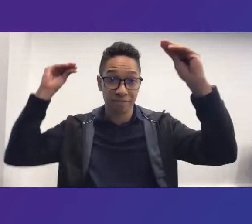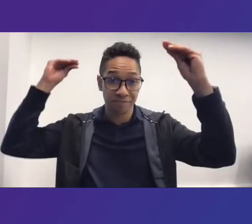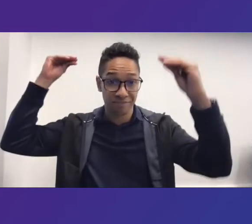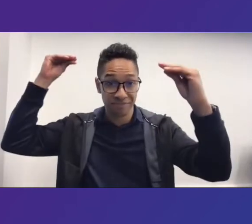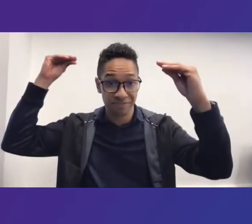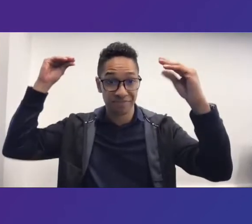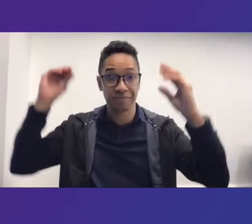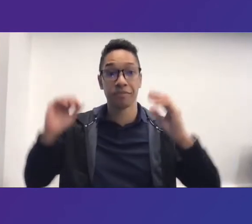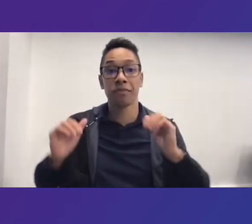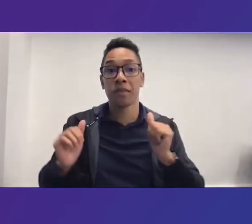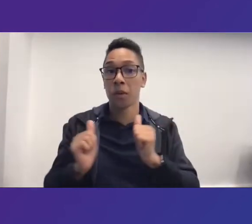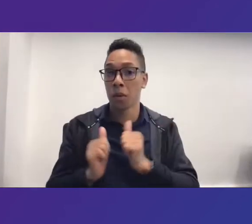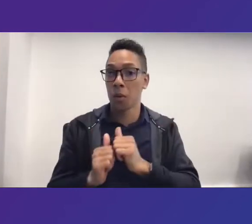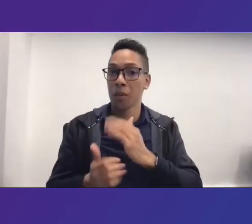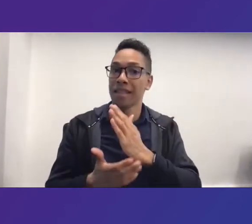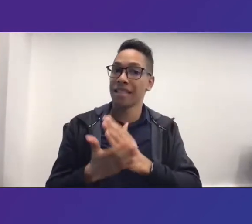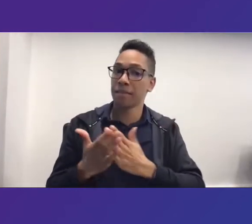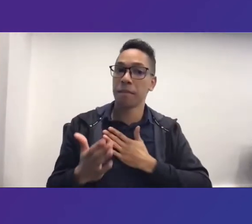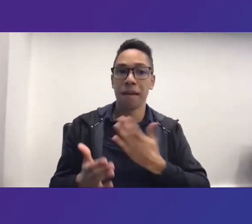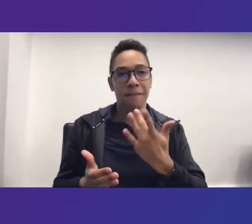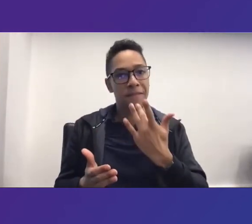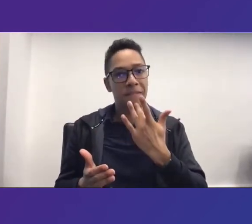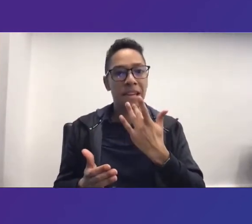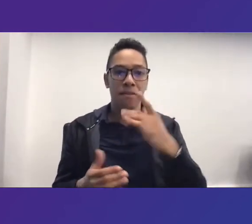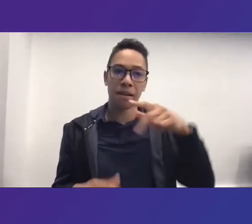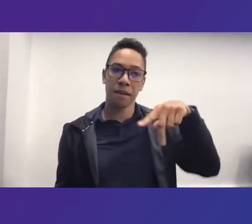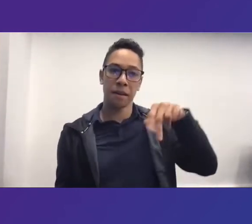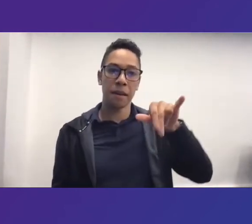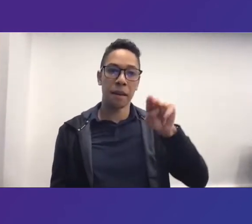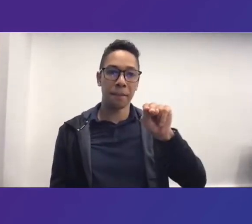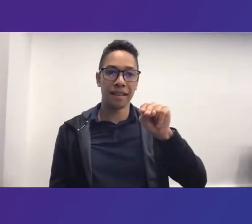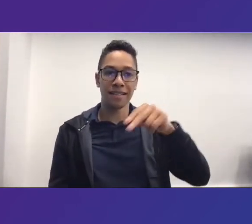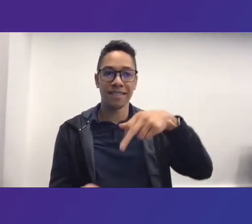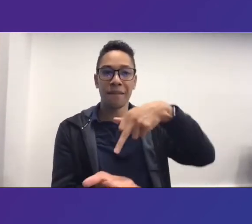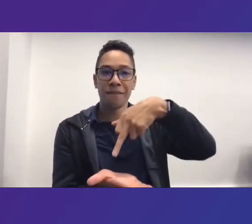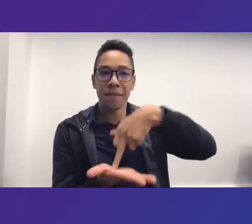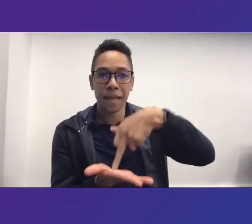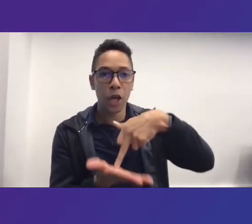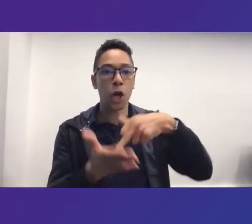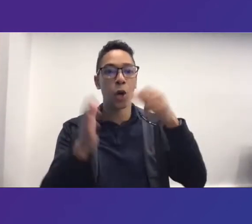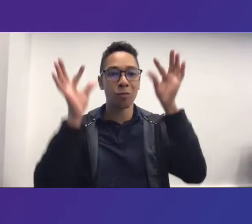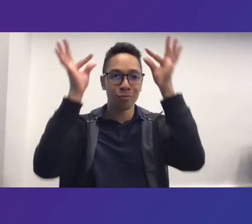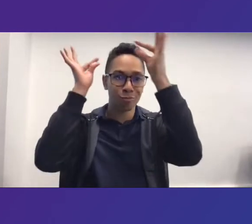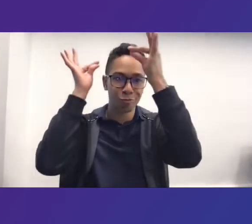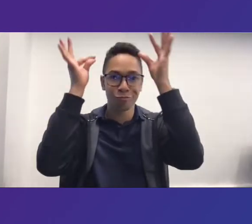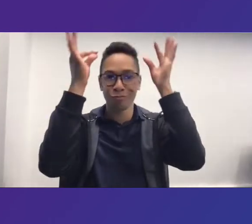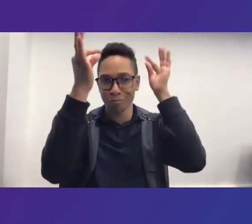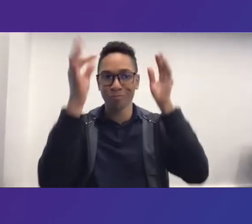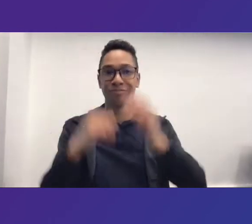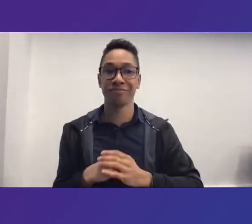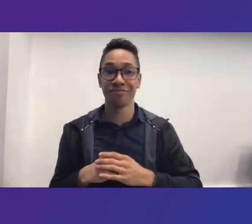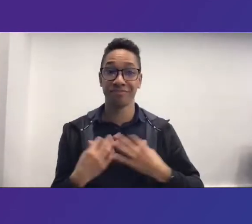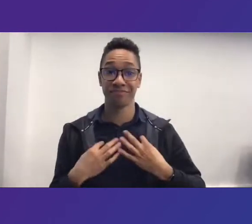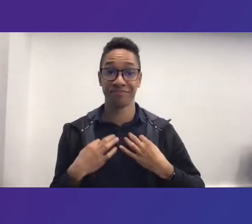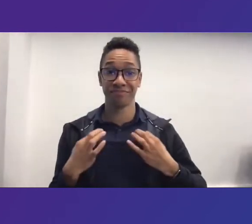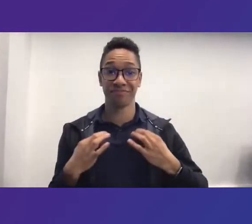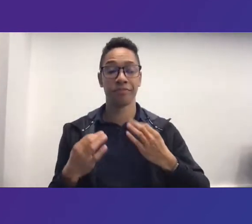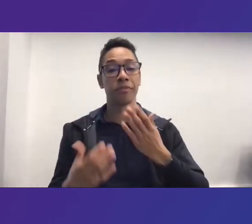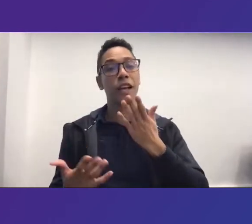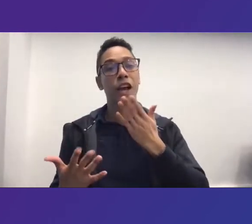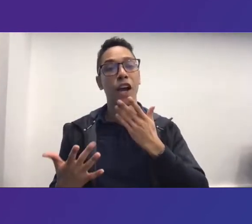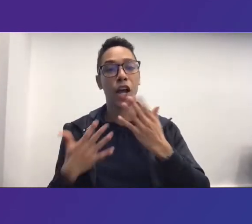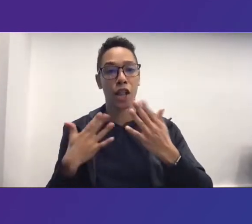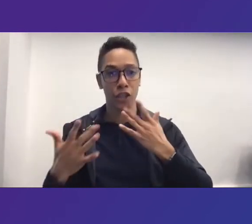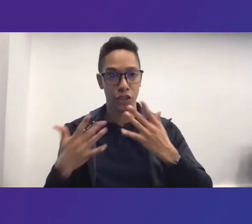adorned with some of my favorite accoutrements, and my favorite pin is a flamingo. My sweater I wear is color blocked with a few